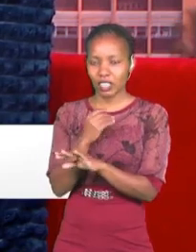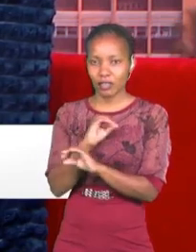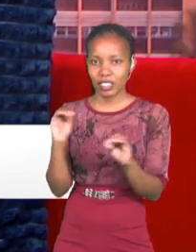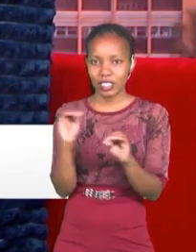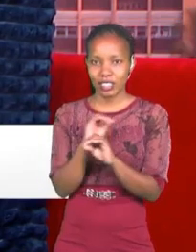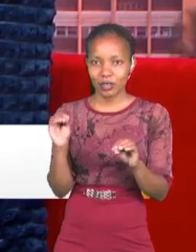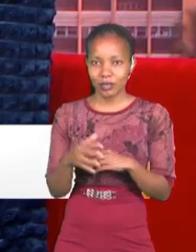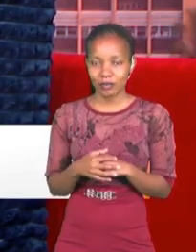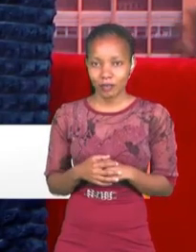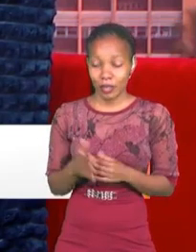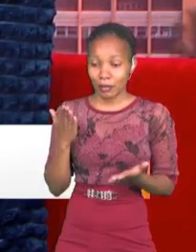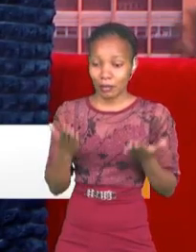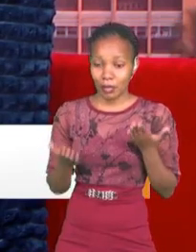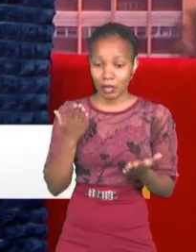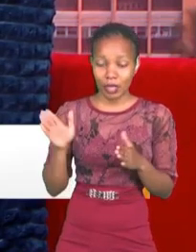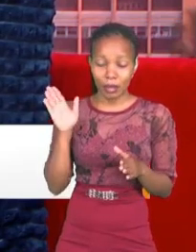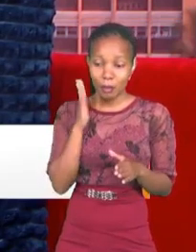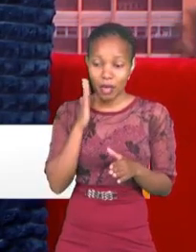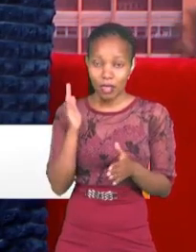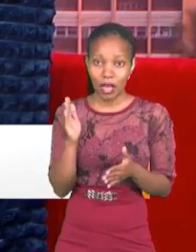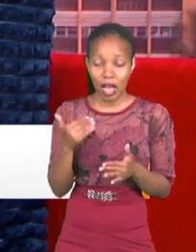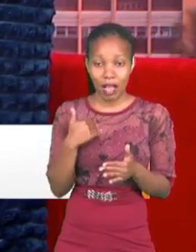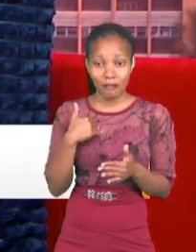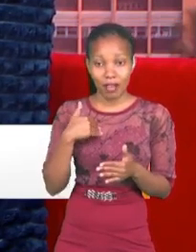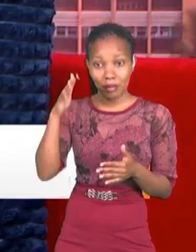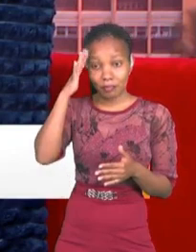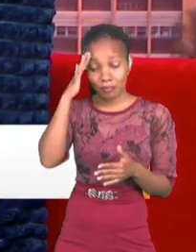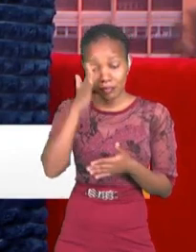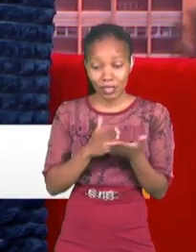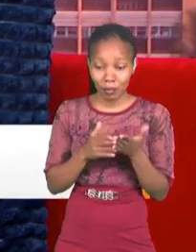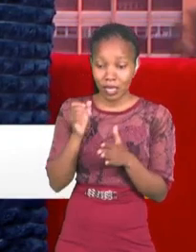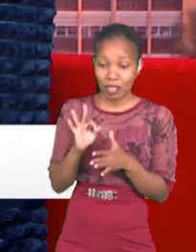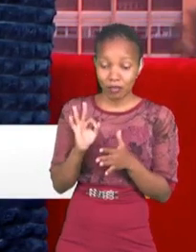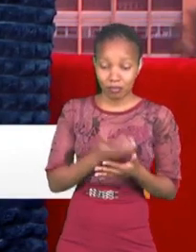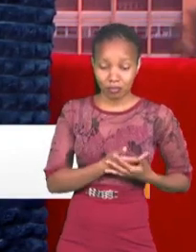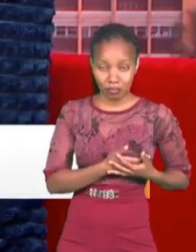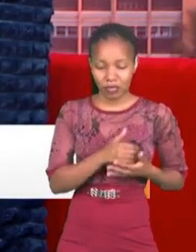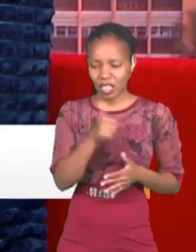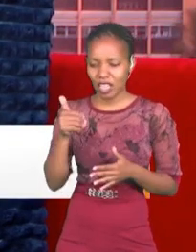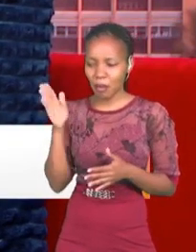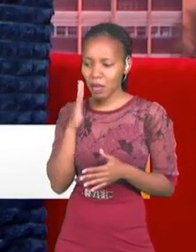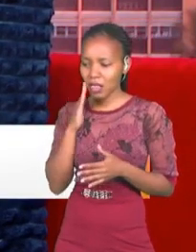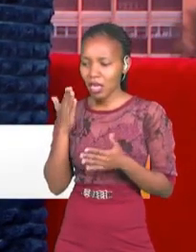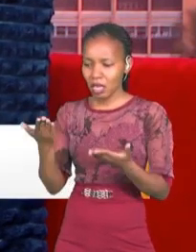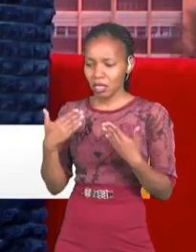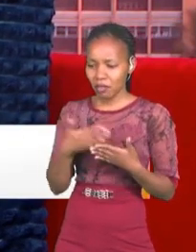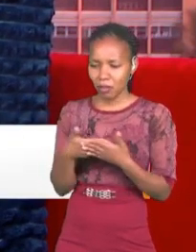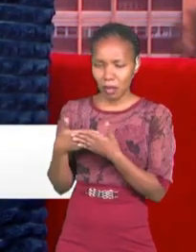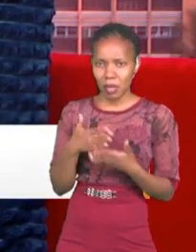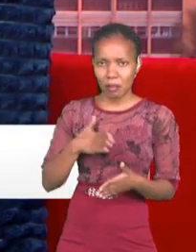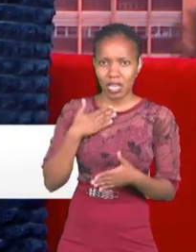Same thing, no difference. So, maybe mother have some misconception that if breast milk of other mother is given to my child,